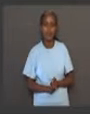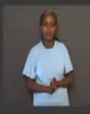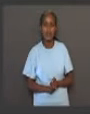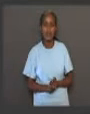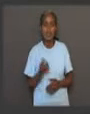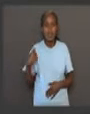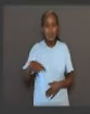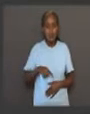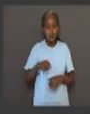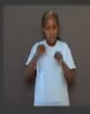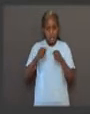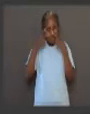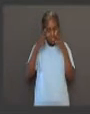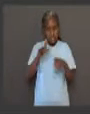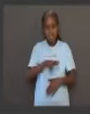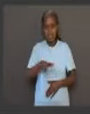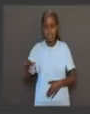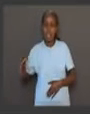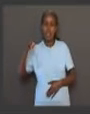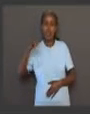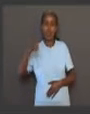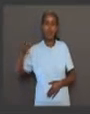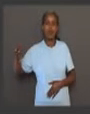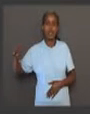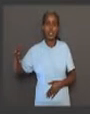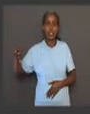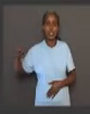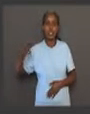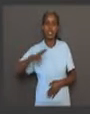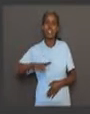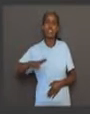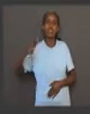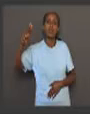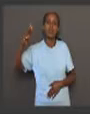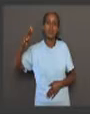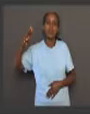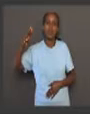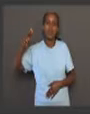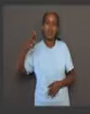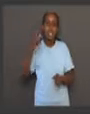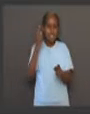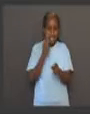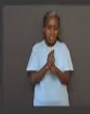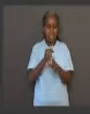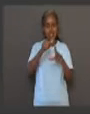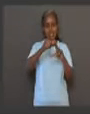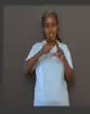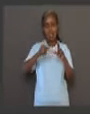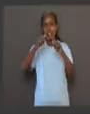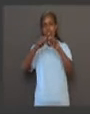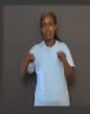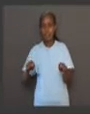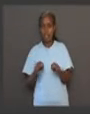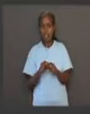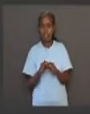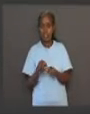We can see that the line OP is the hypotenuse of the right-angled